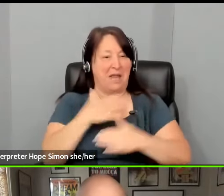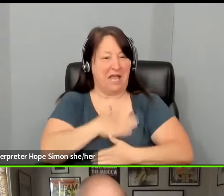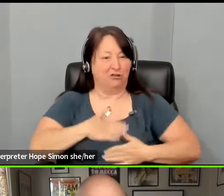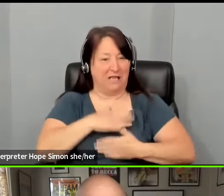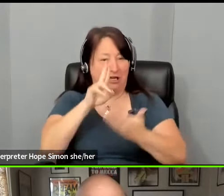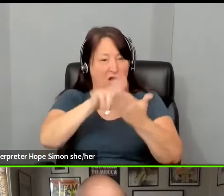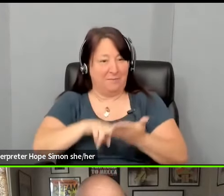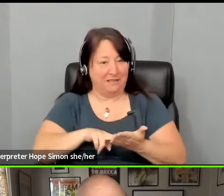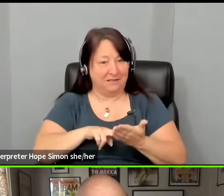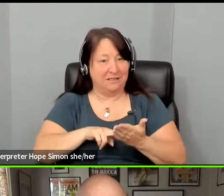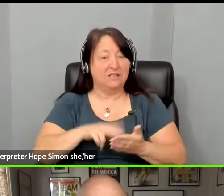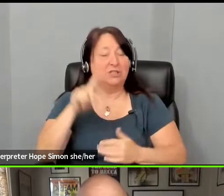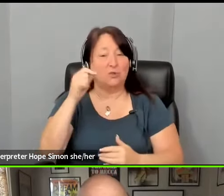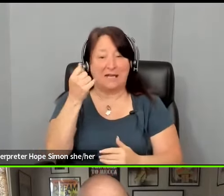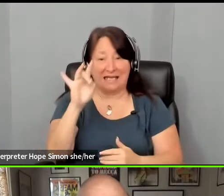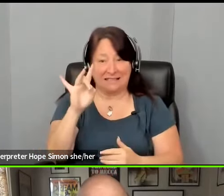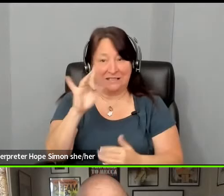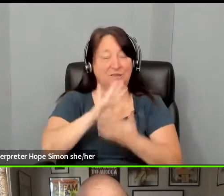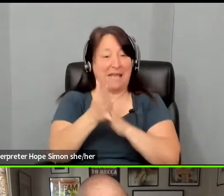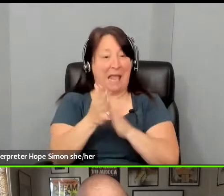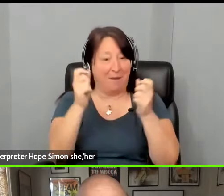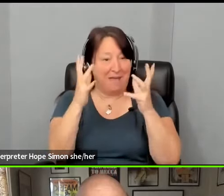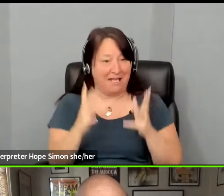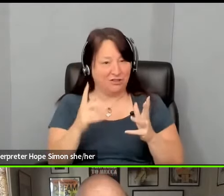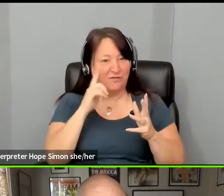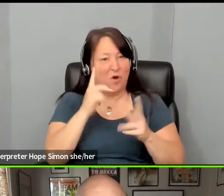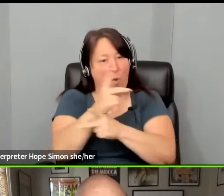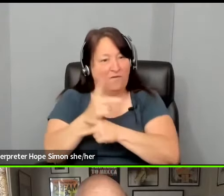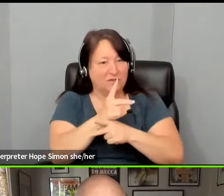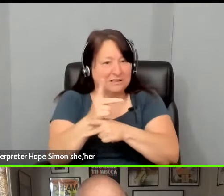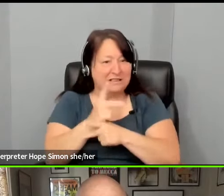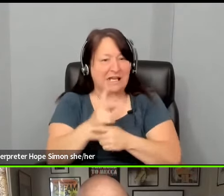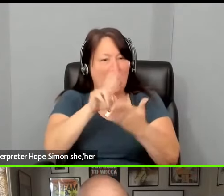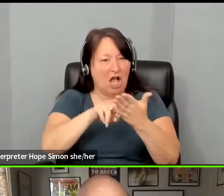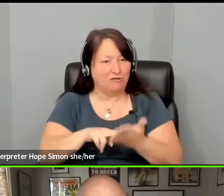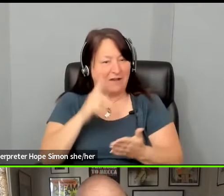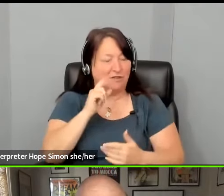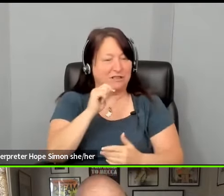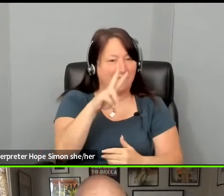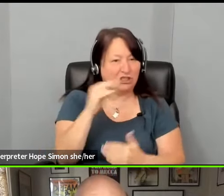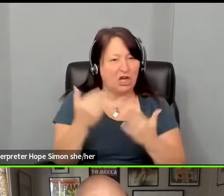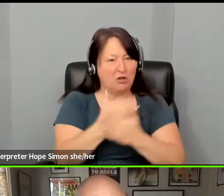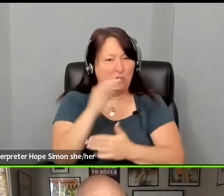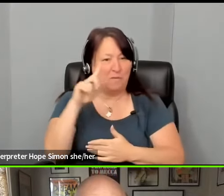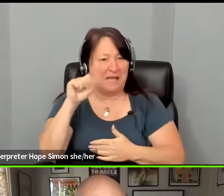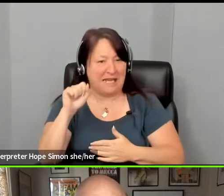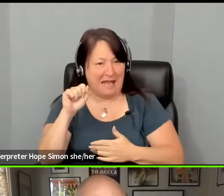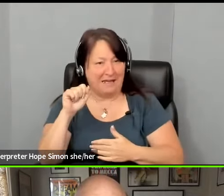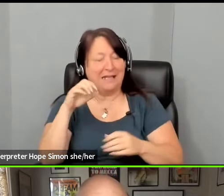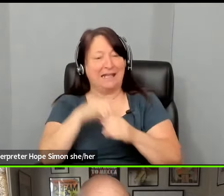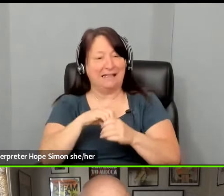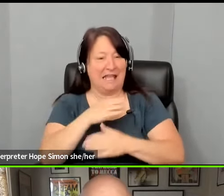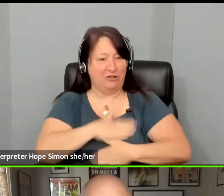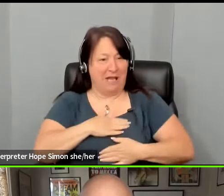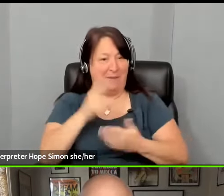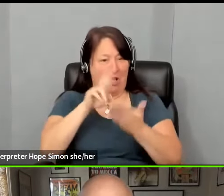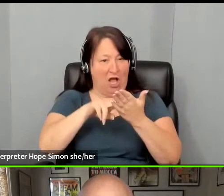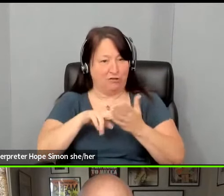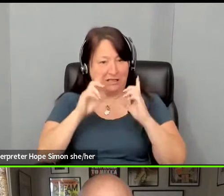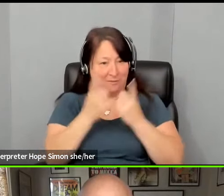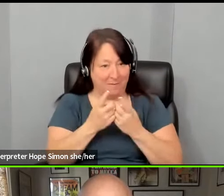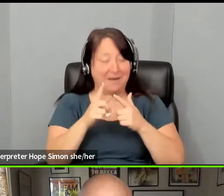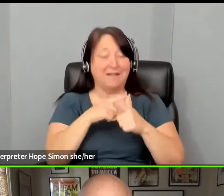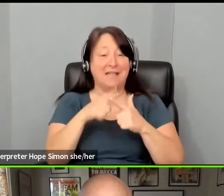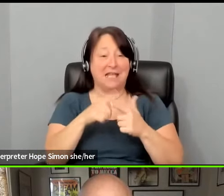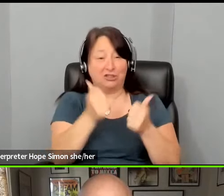a manager overseeing contract enforcement for television and new media contracts in the Entertainment Contracts Department, then became a